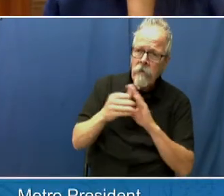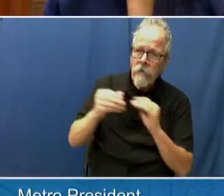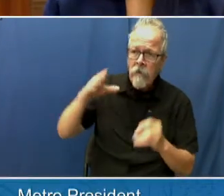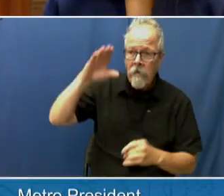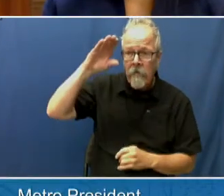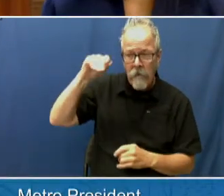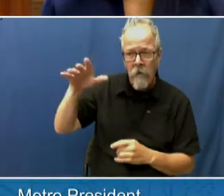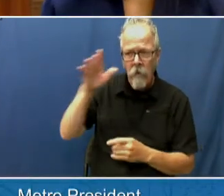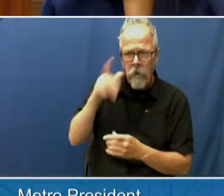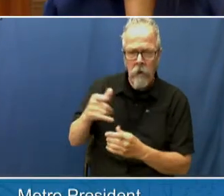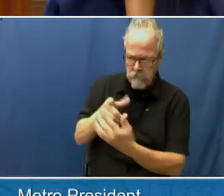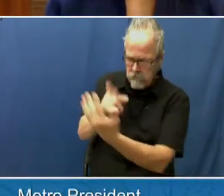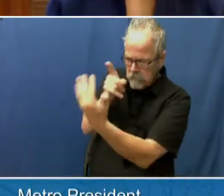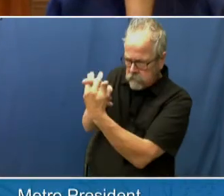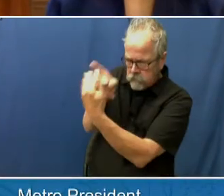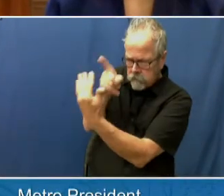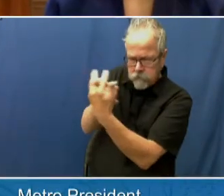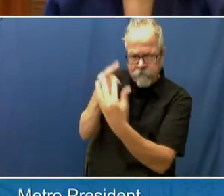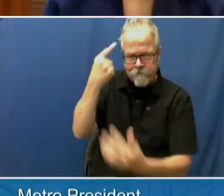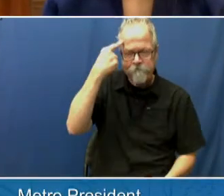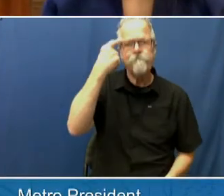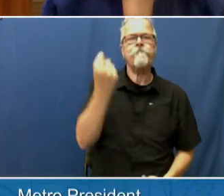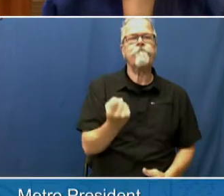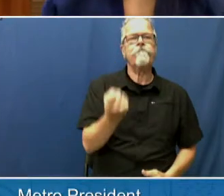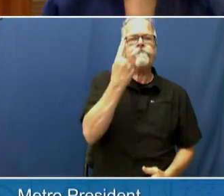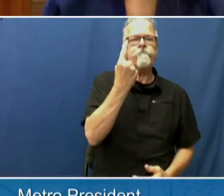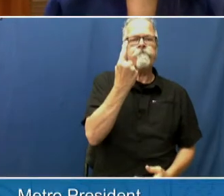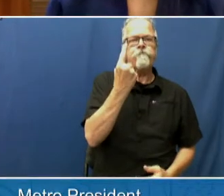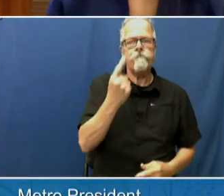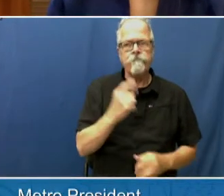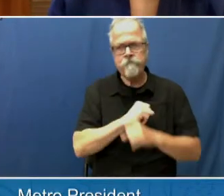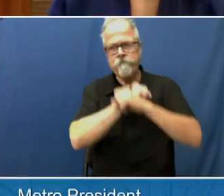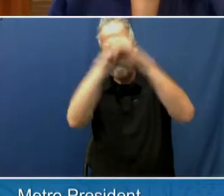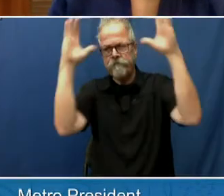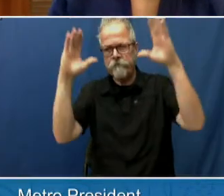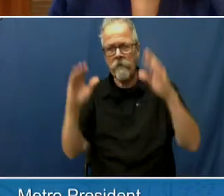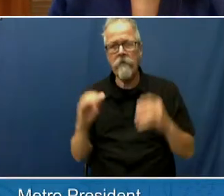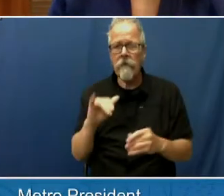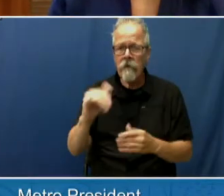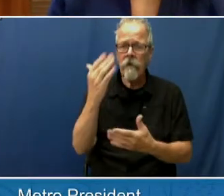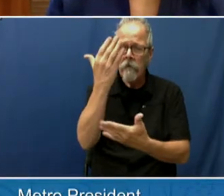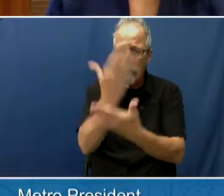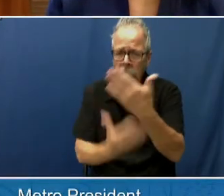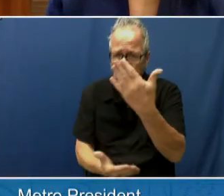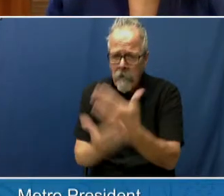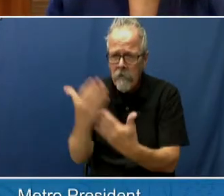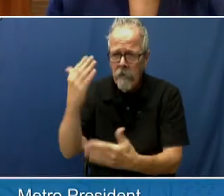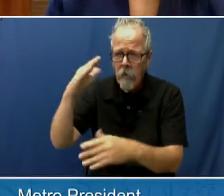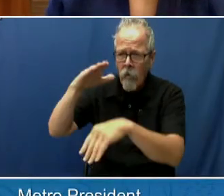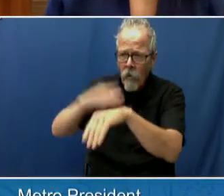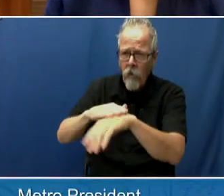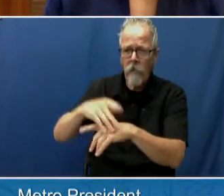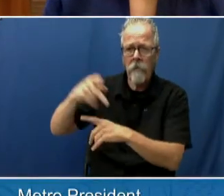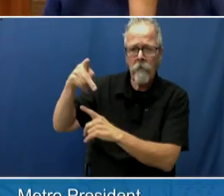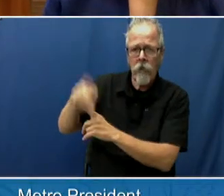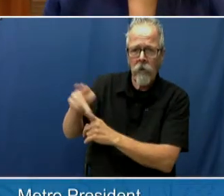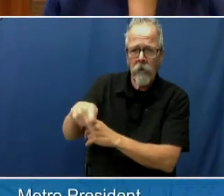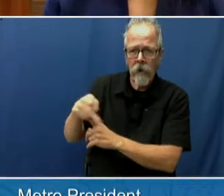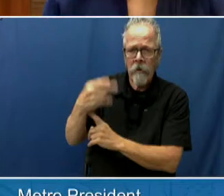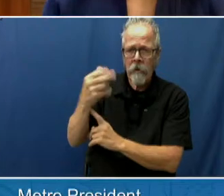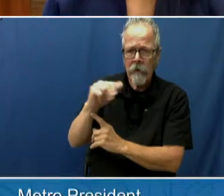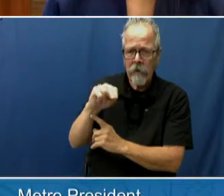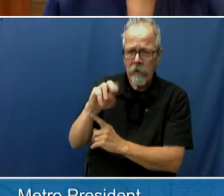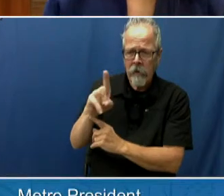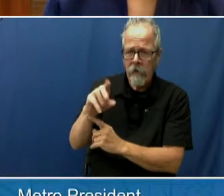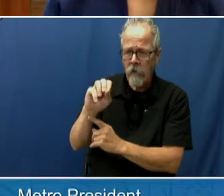to urge everyone to visit handsonportland.org to learn about volunteer opportunities in our region. We all have